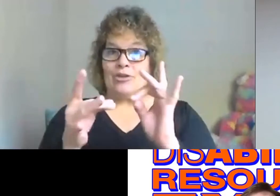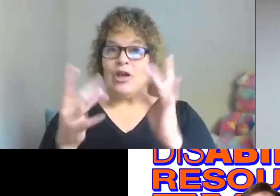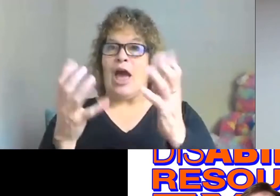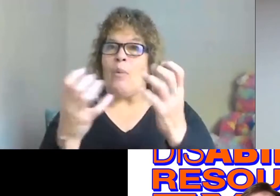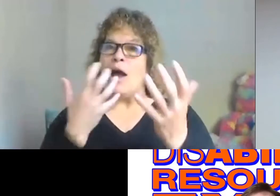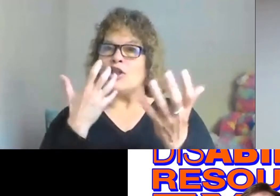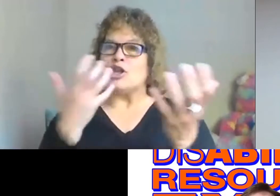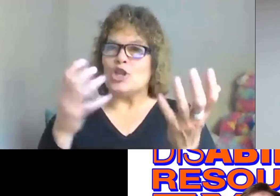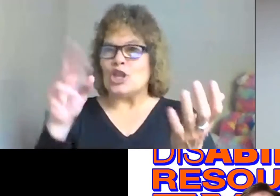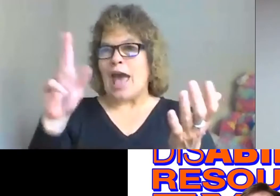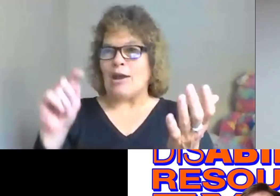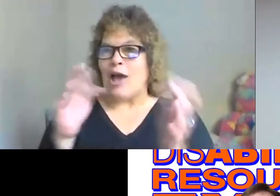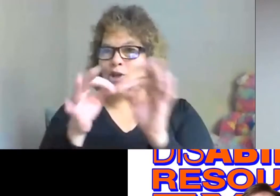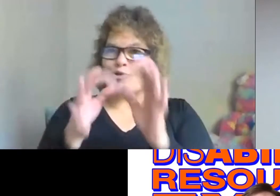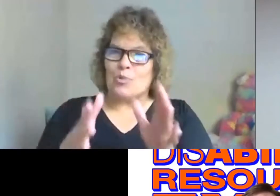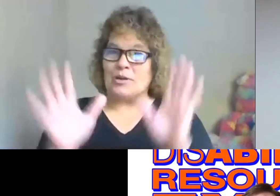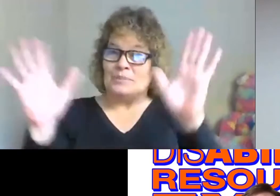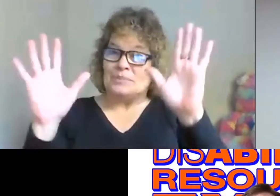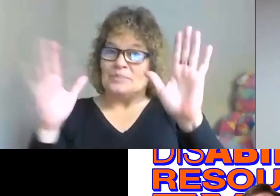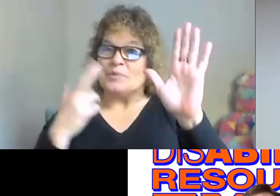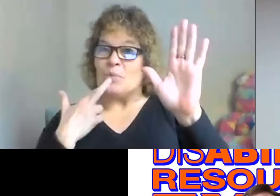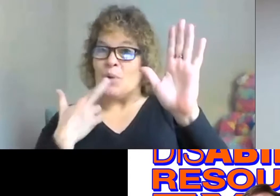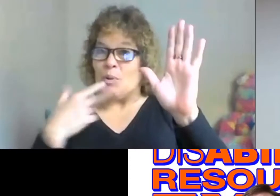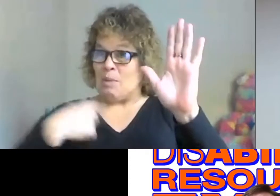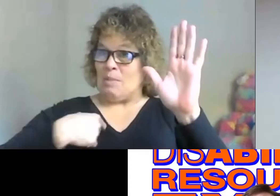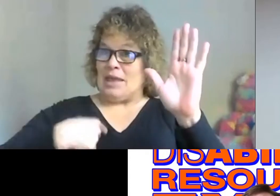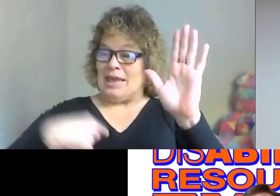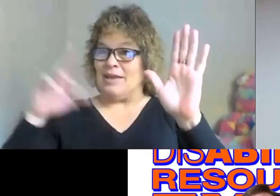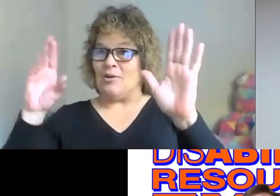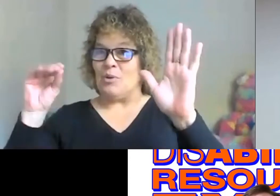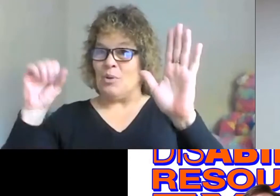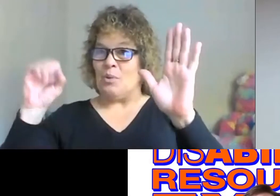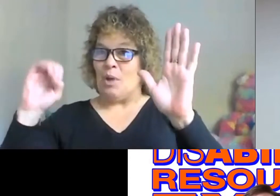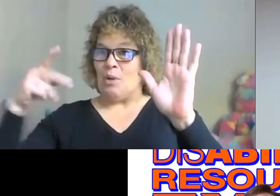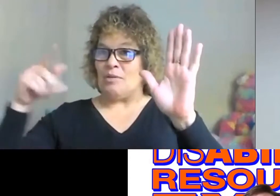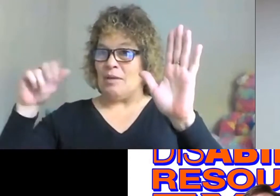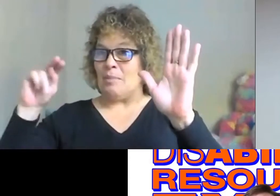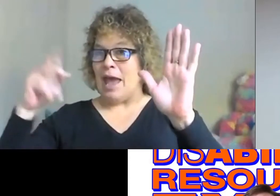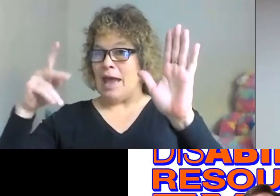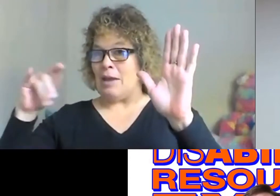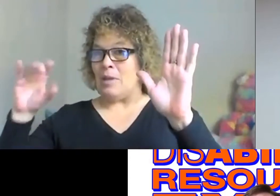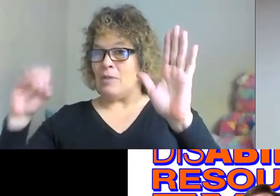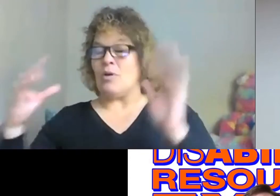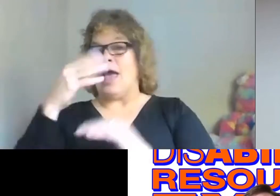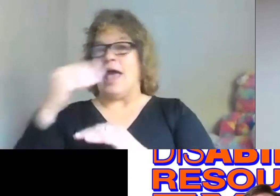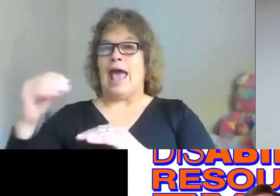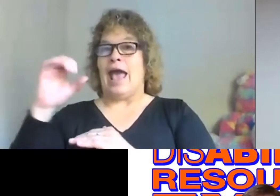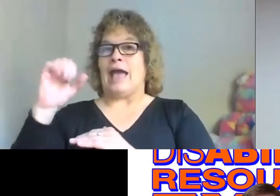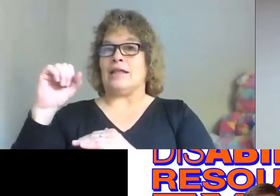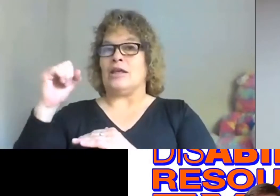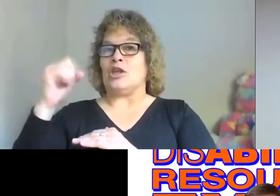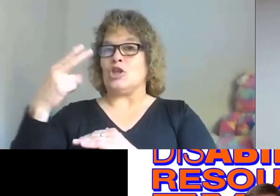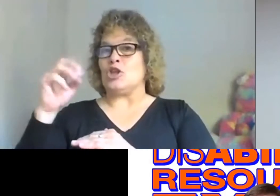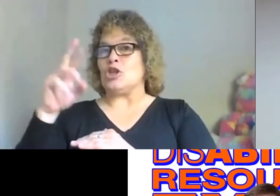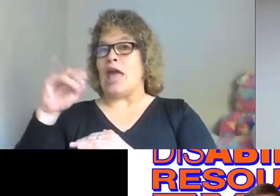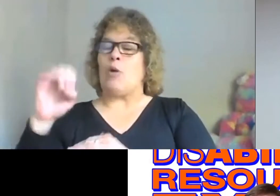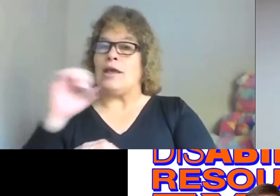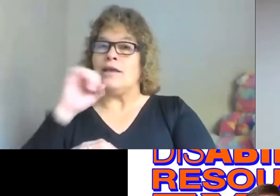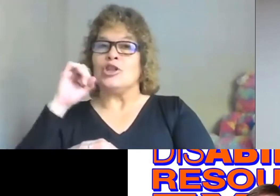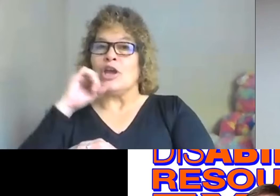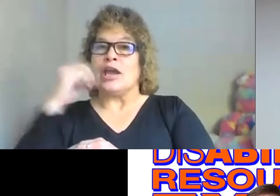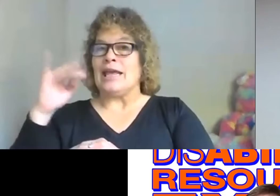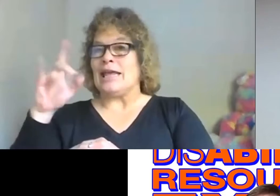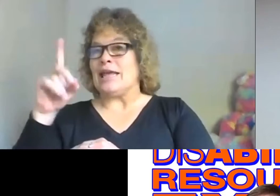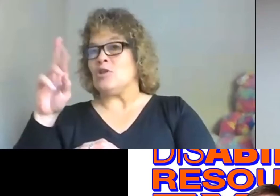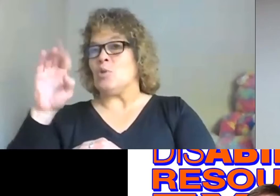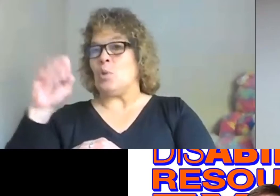our interpreters for today, Rose Panapinto and Sherry Hildreth, and also our Zoom administrator, Kim Bowdry. We thank those folks for